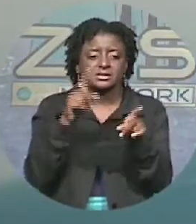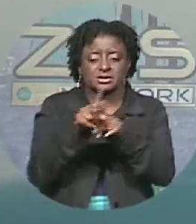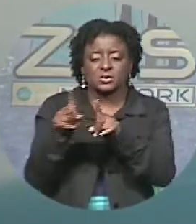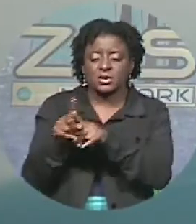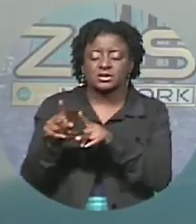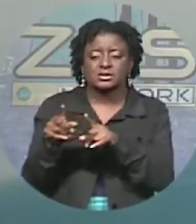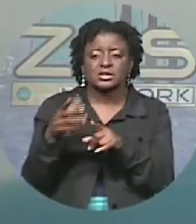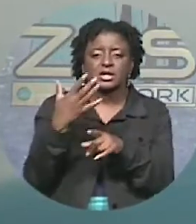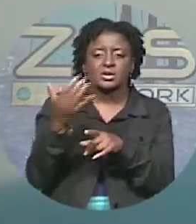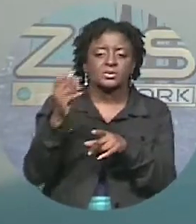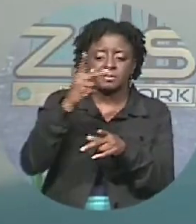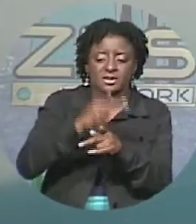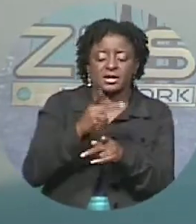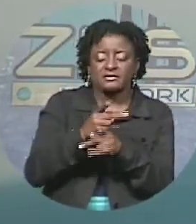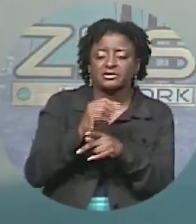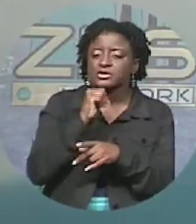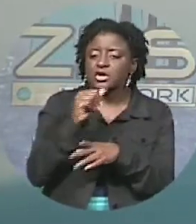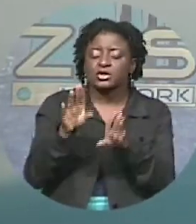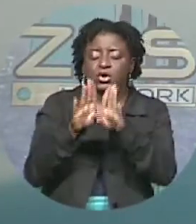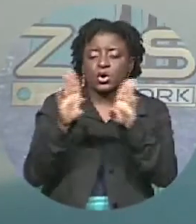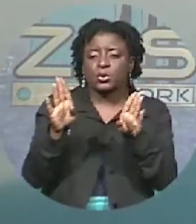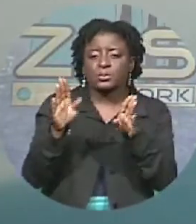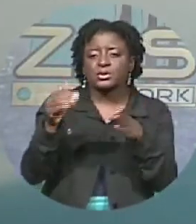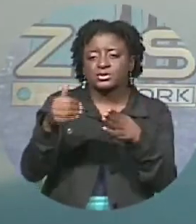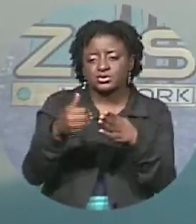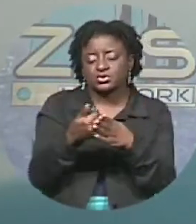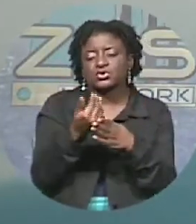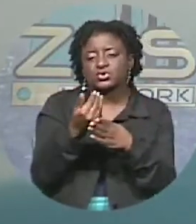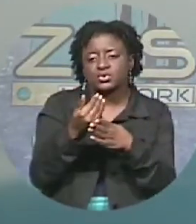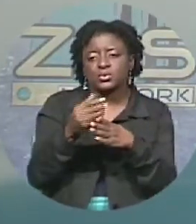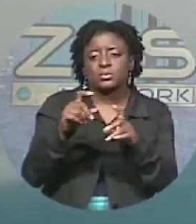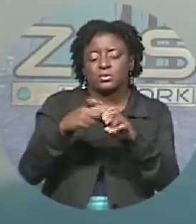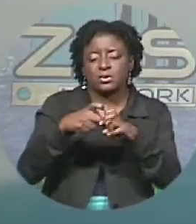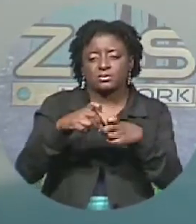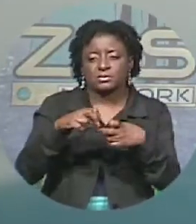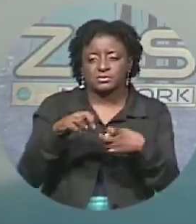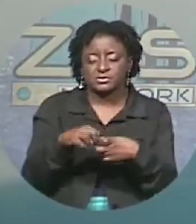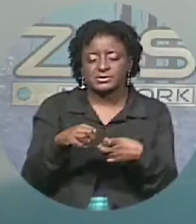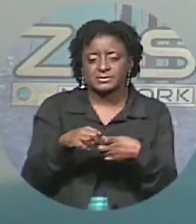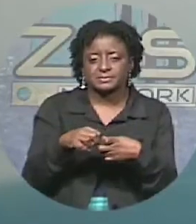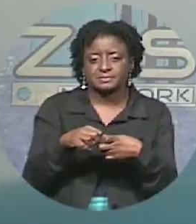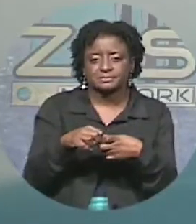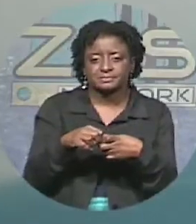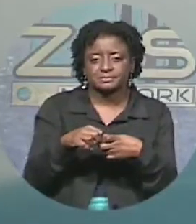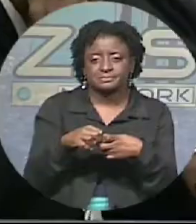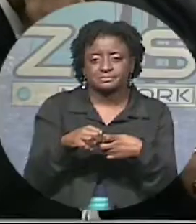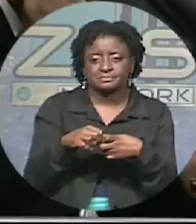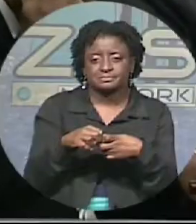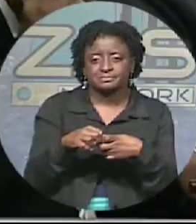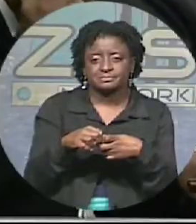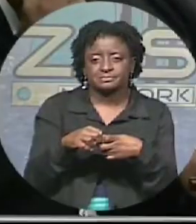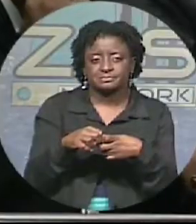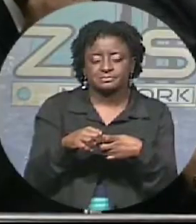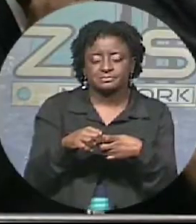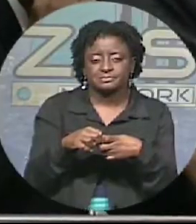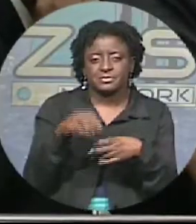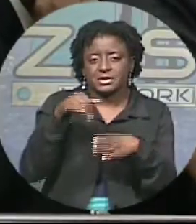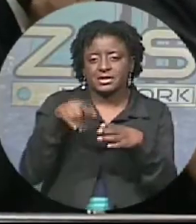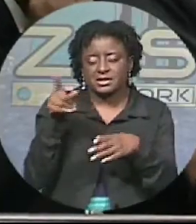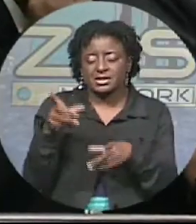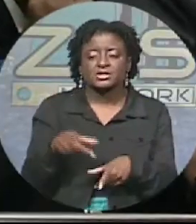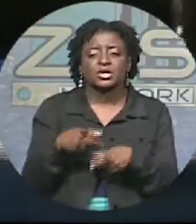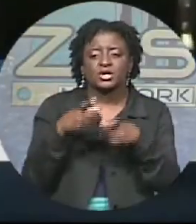issues which will challenge us as a country in the future. That story tonight from Altavis Munnings. In his contribution to